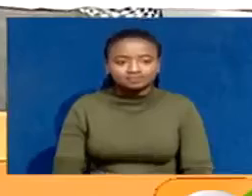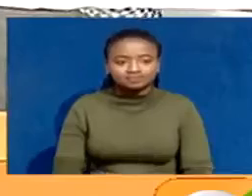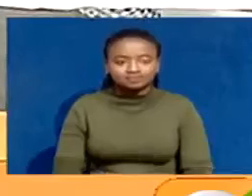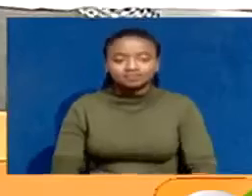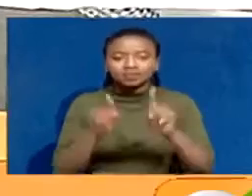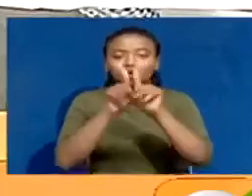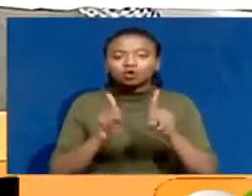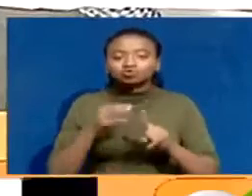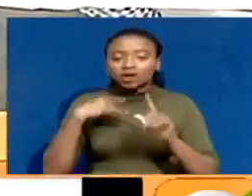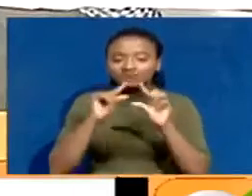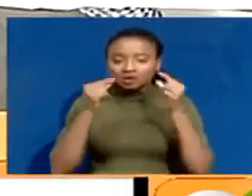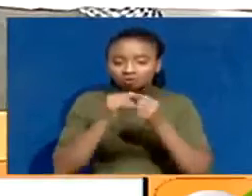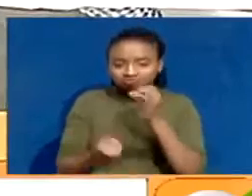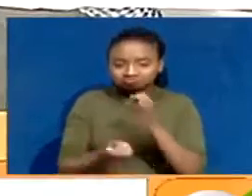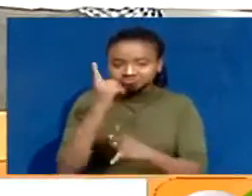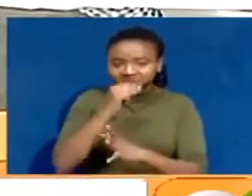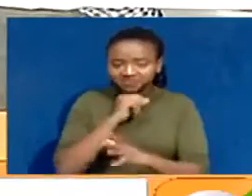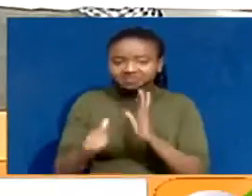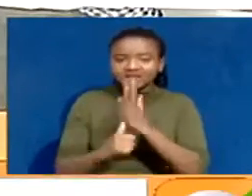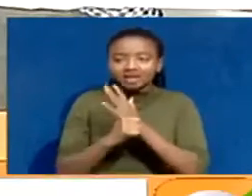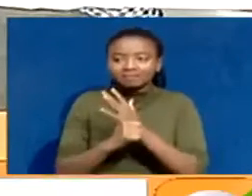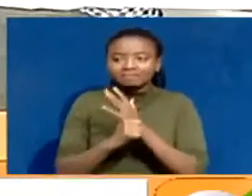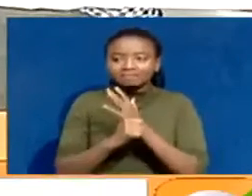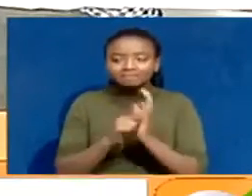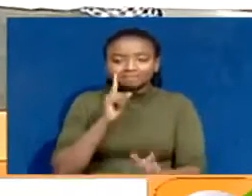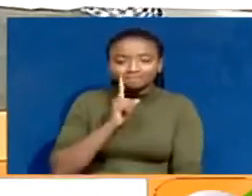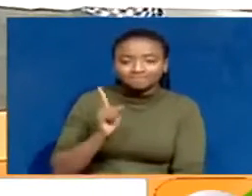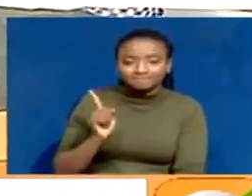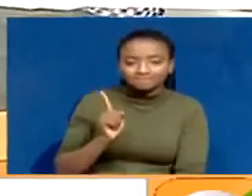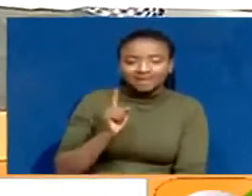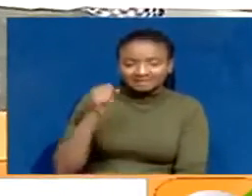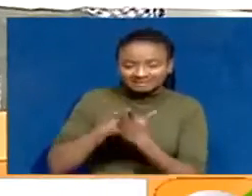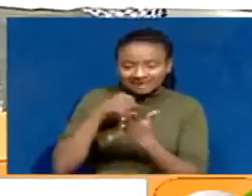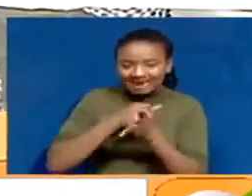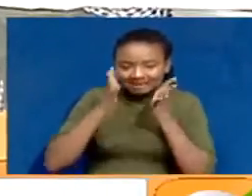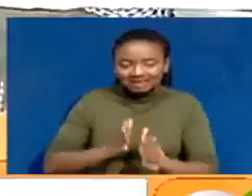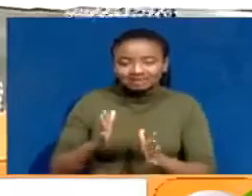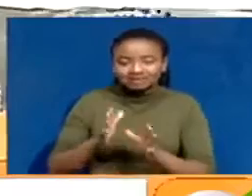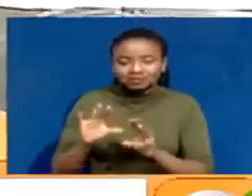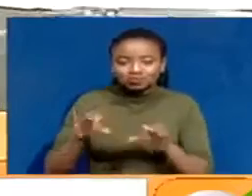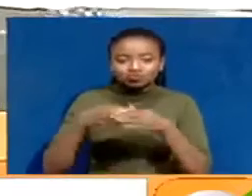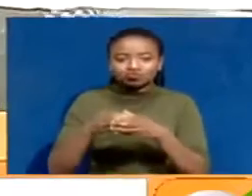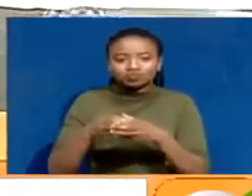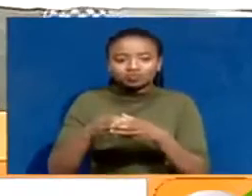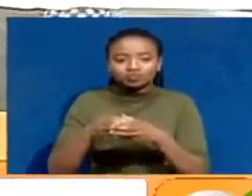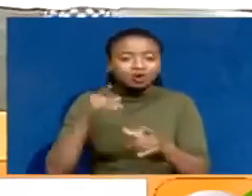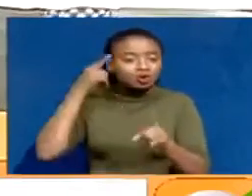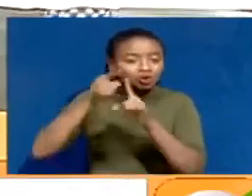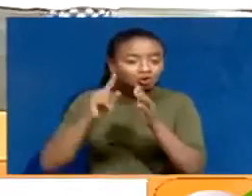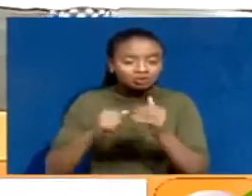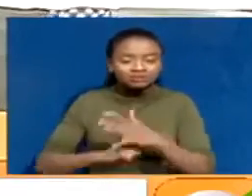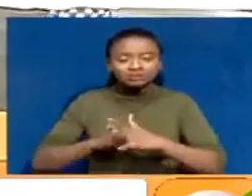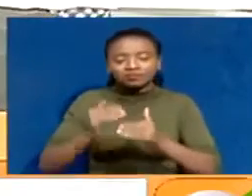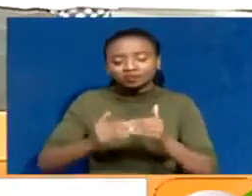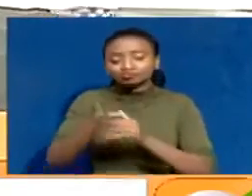A lobby group has unveiled a movement dubbed a Strugglers Movement to rally the small and medium enterprises ahead of the 2022